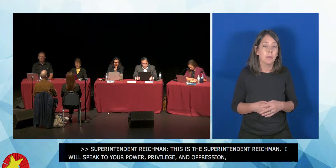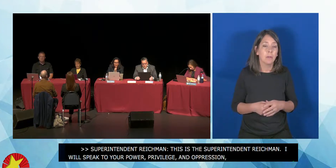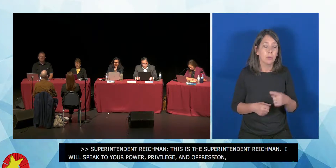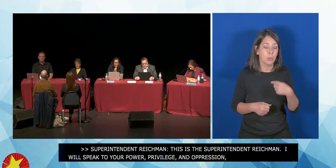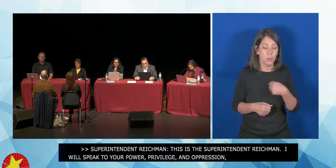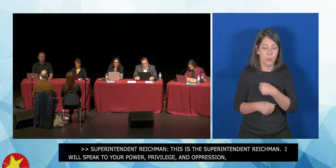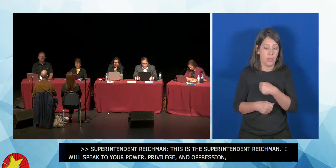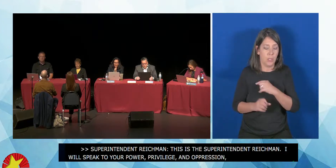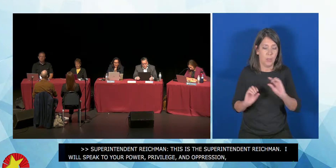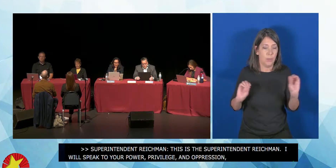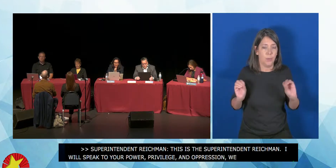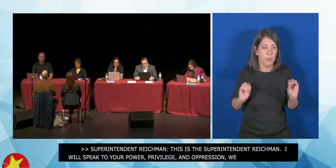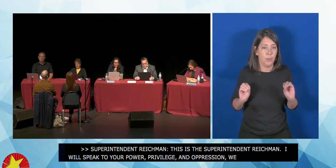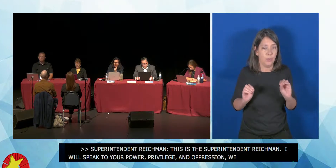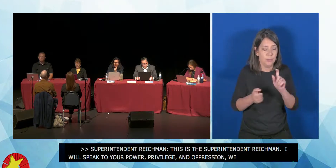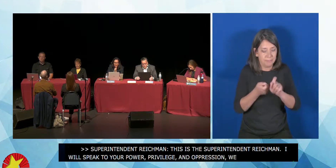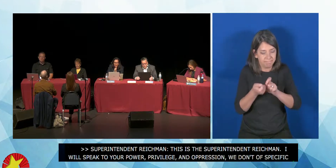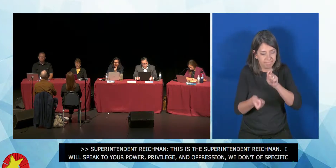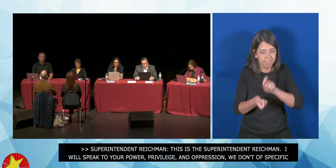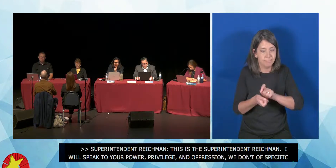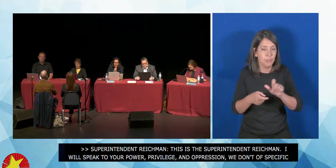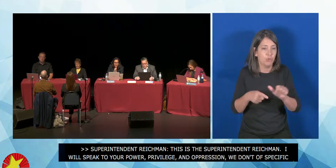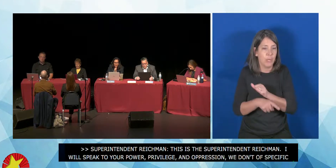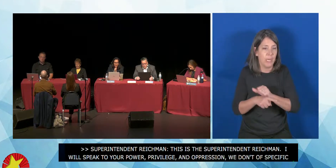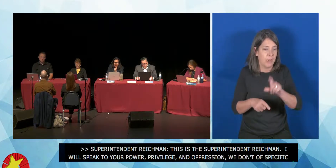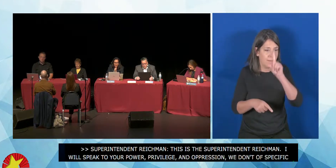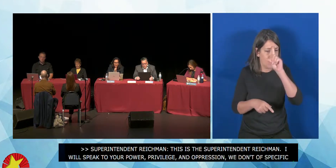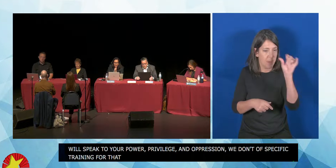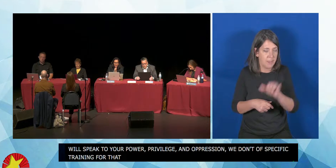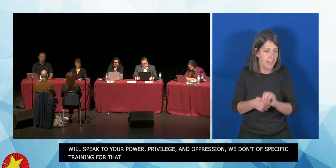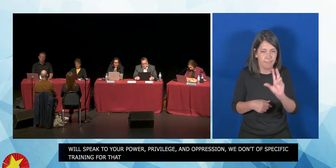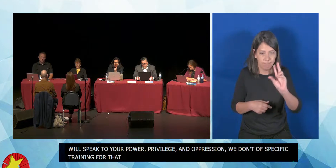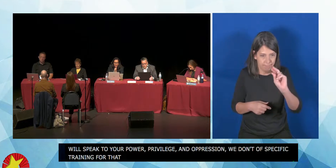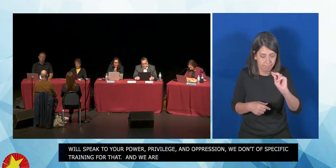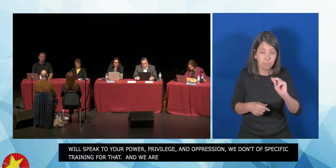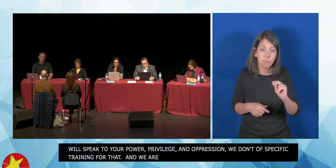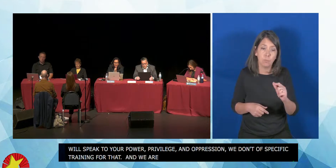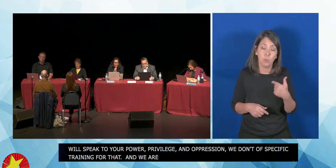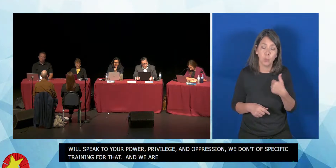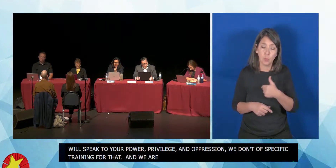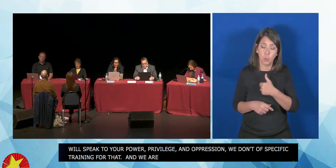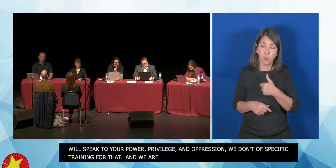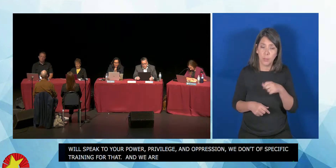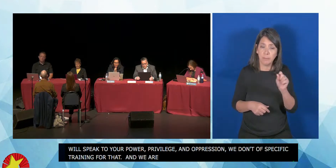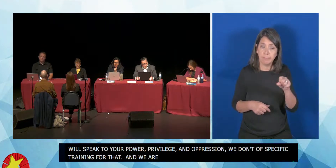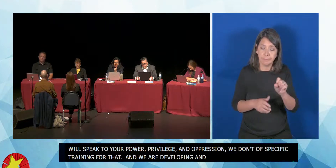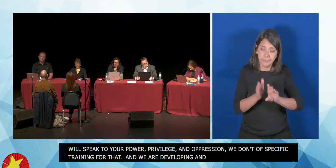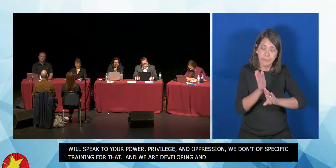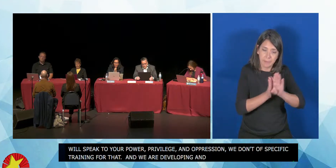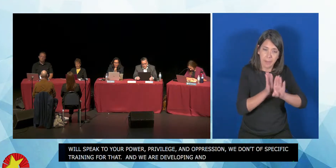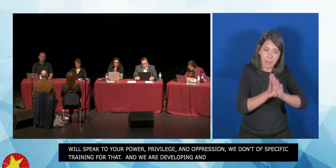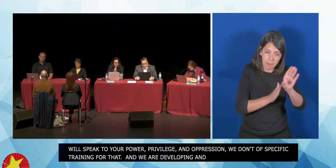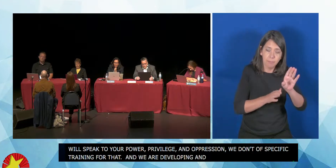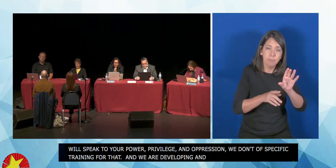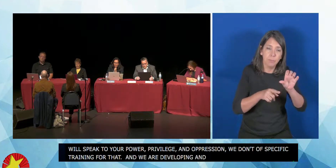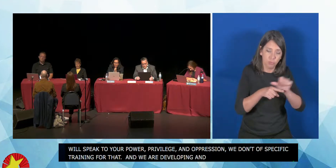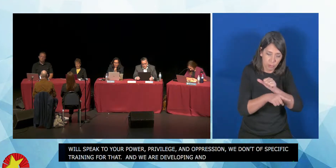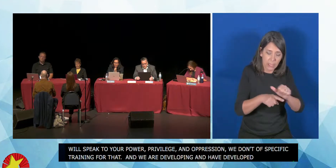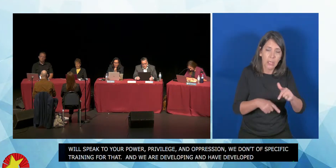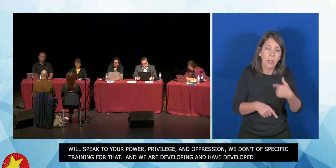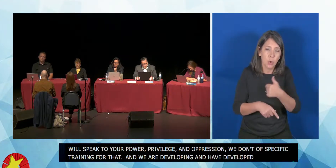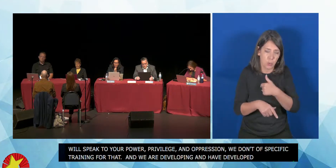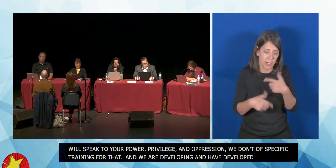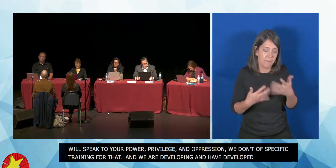specific to that. We are developing and have developed training